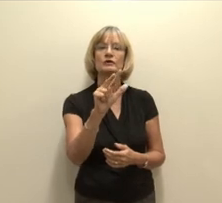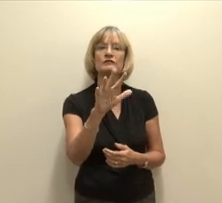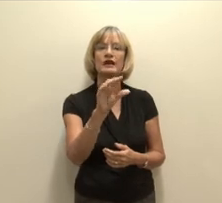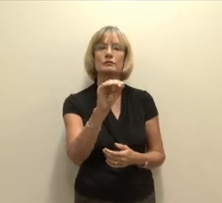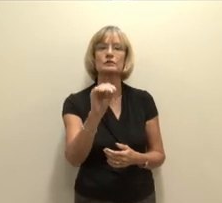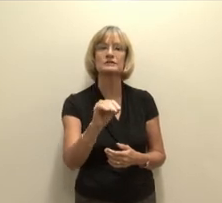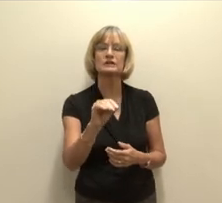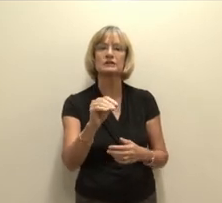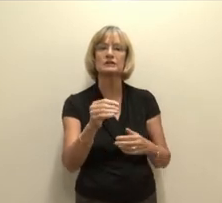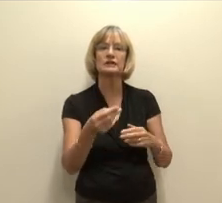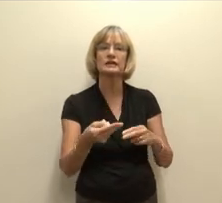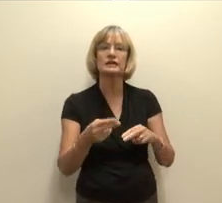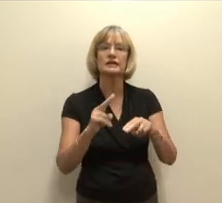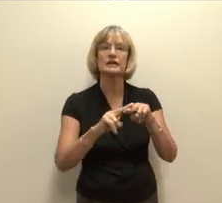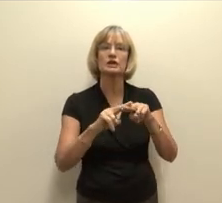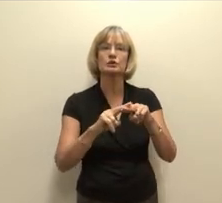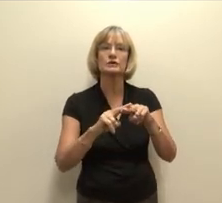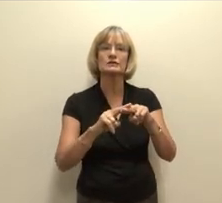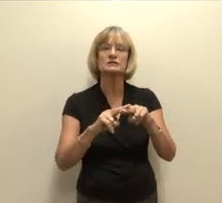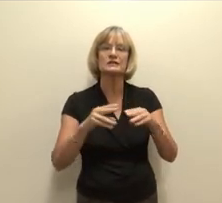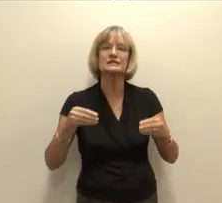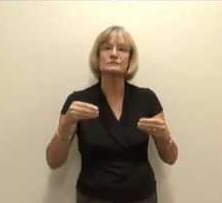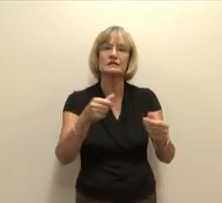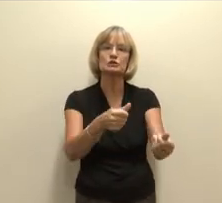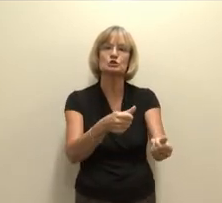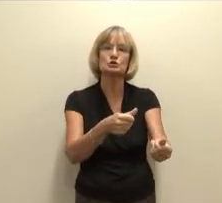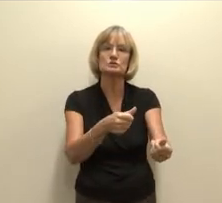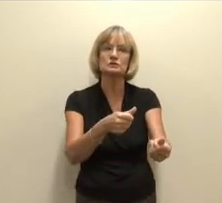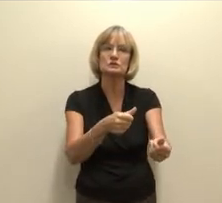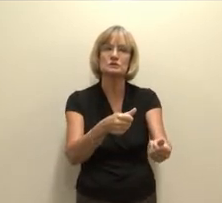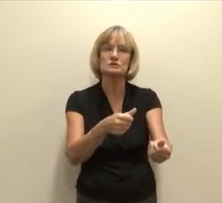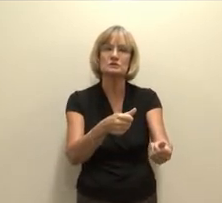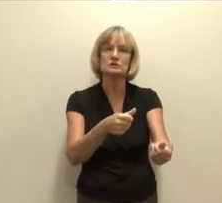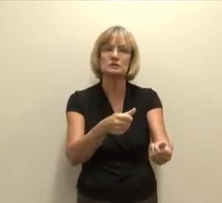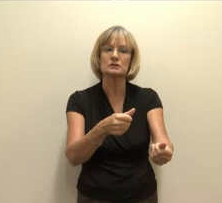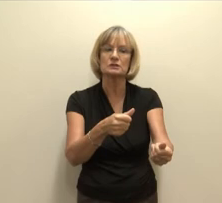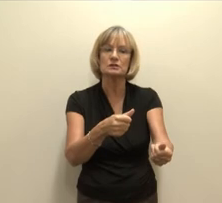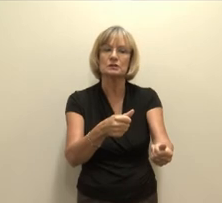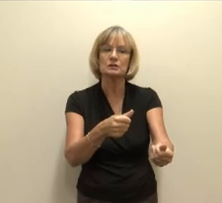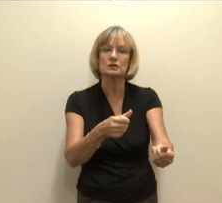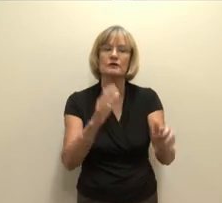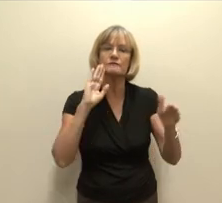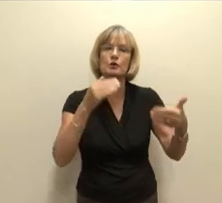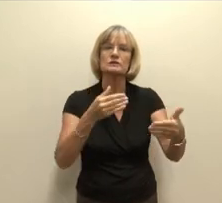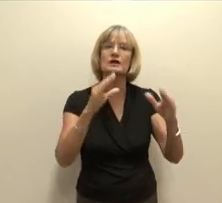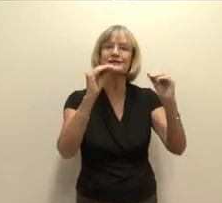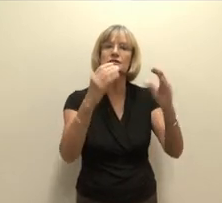12.35% increase in expenditures is salaries, teacher salaries?